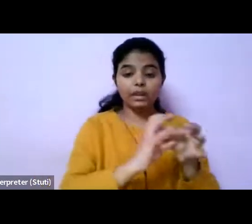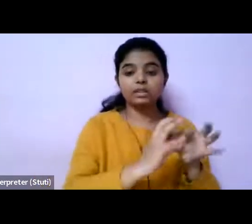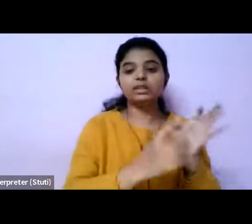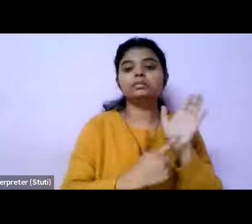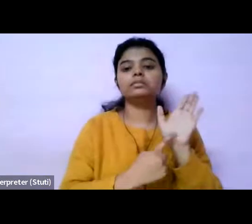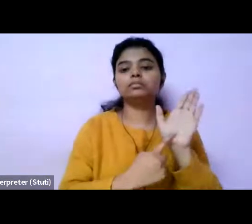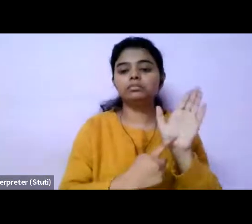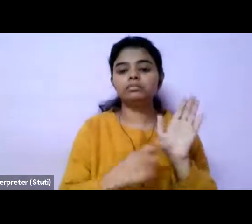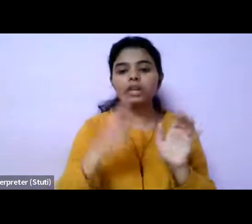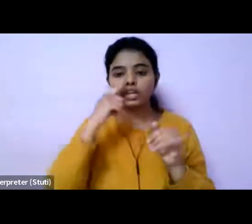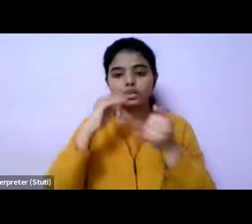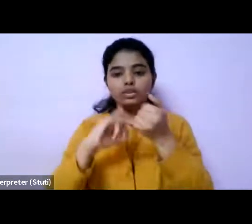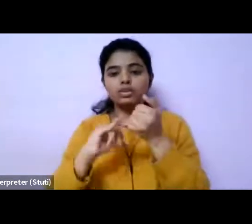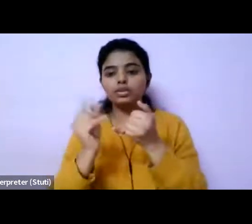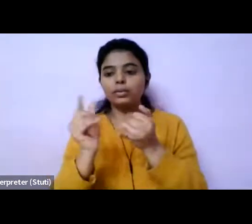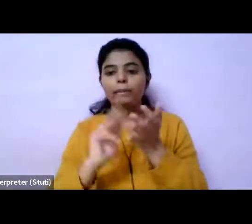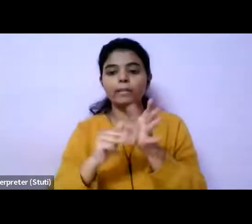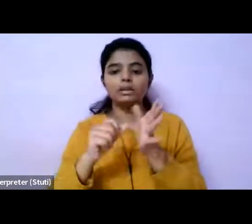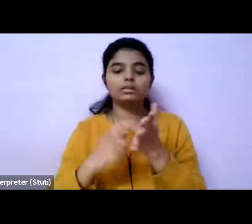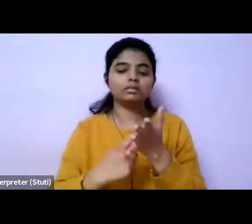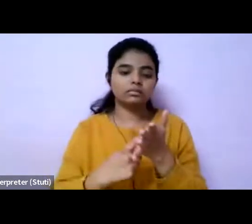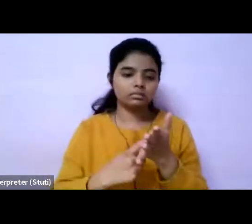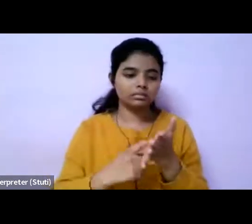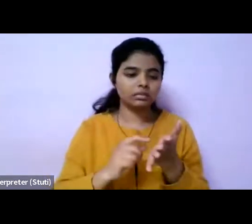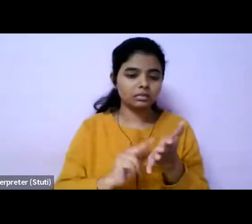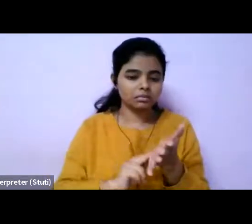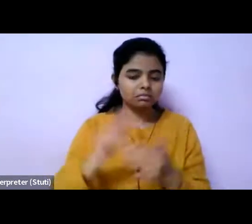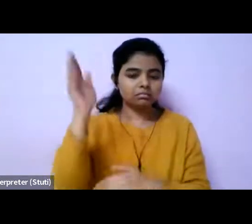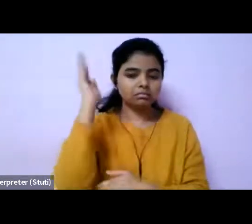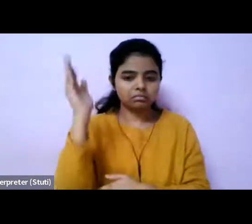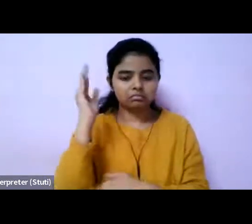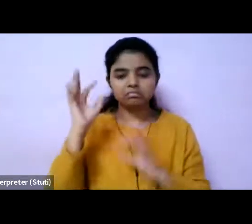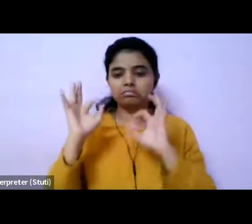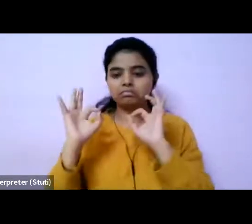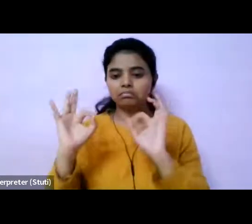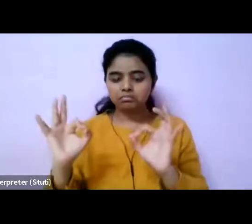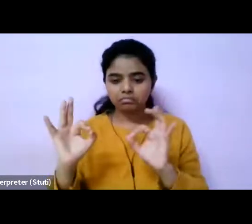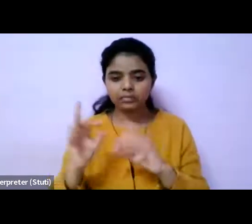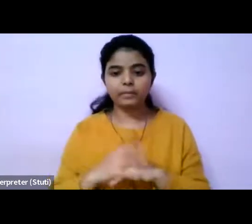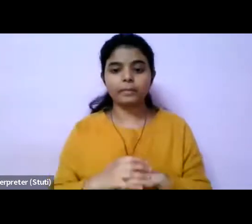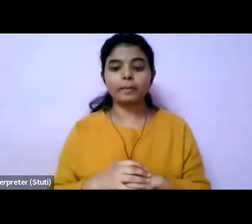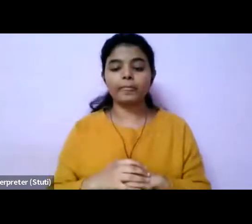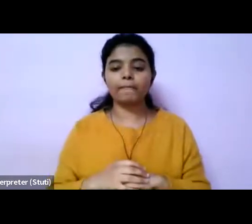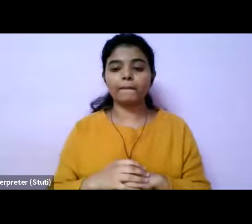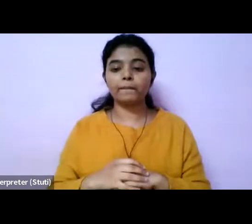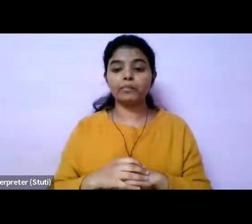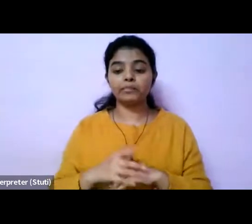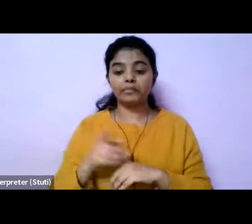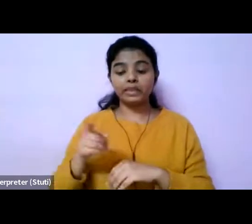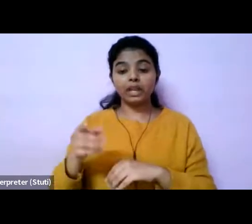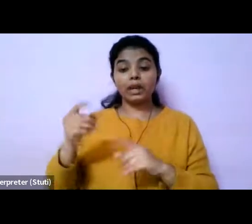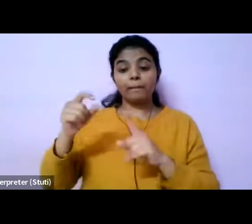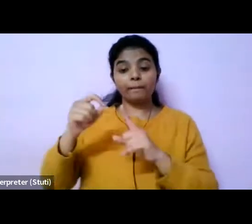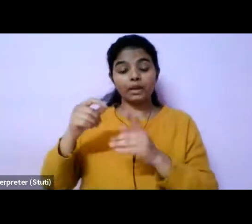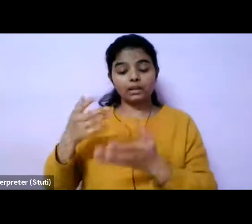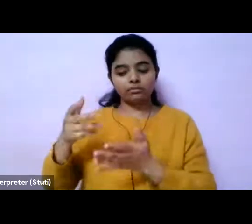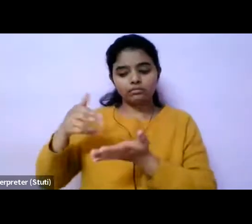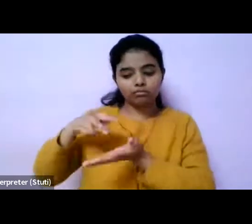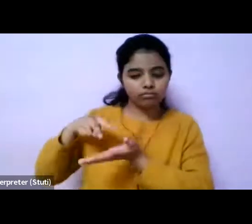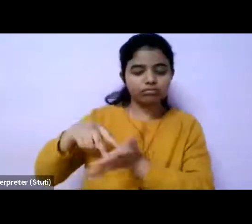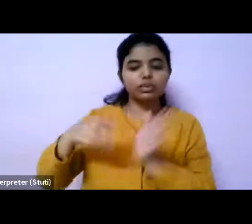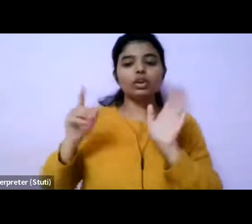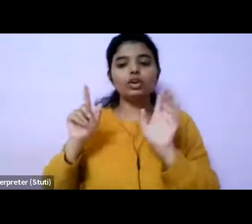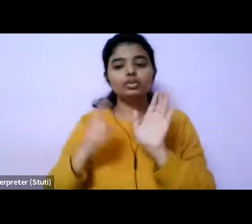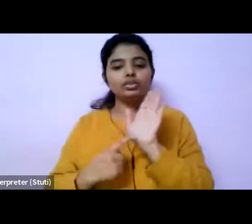excellently, to critique existing ways of representing disability in performance,